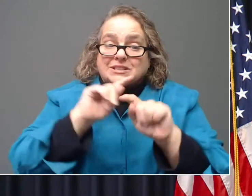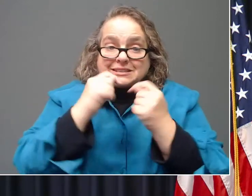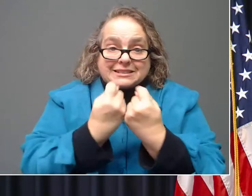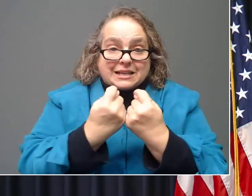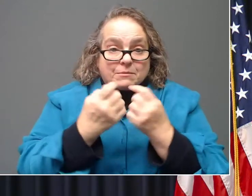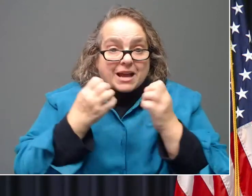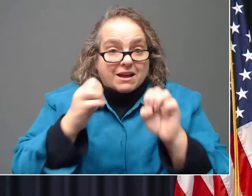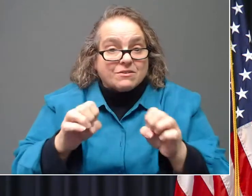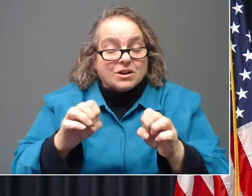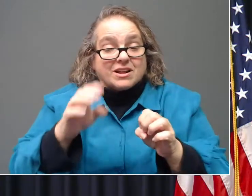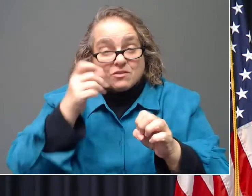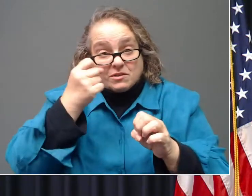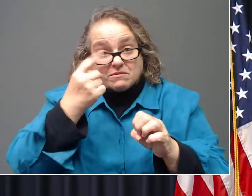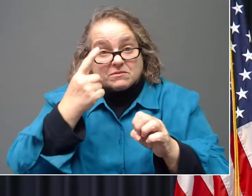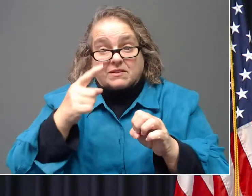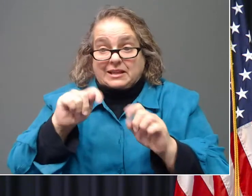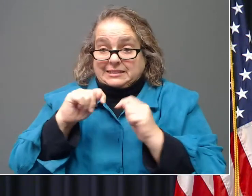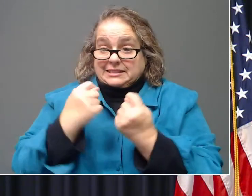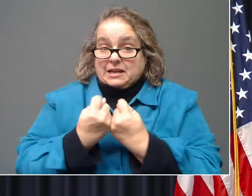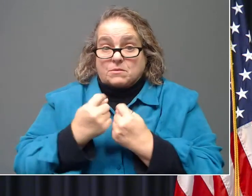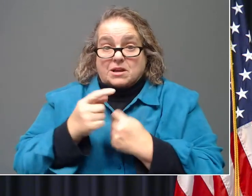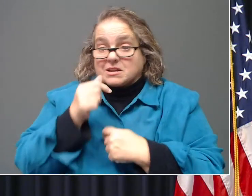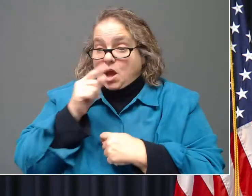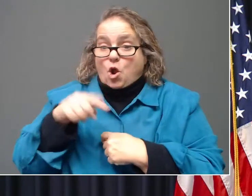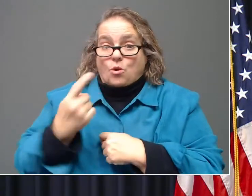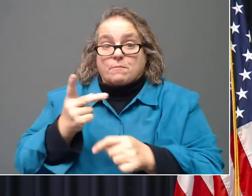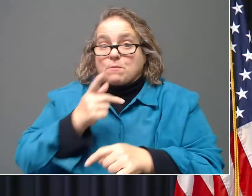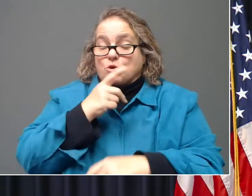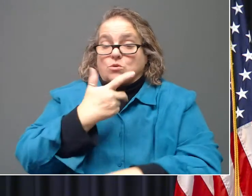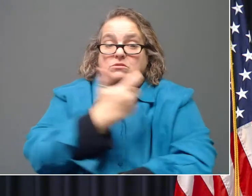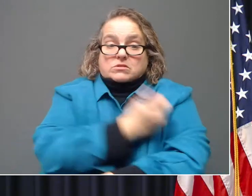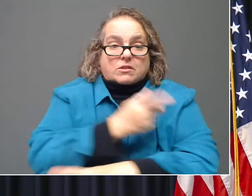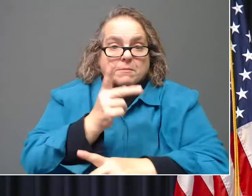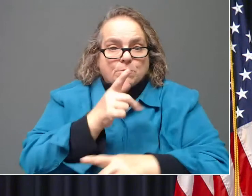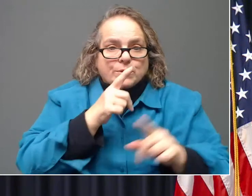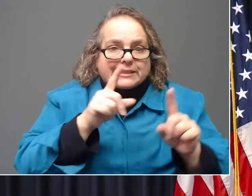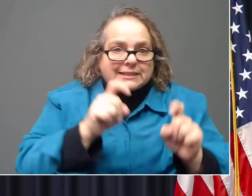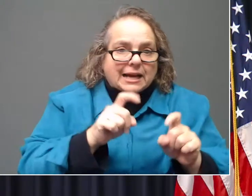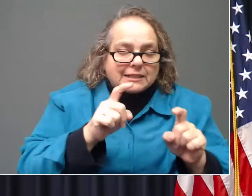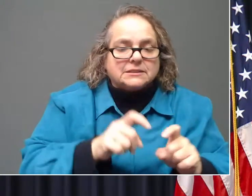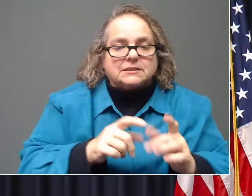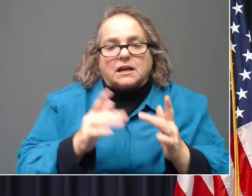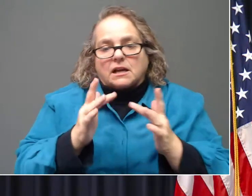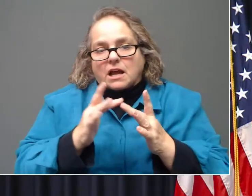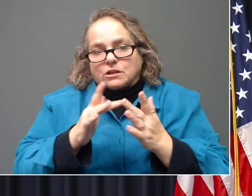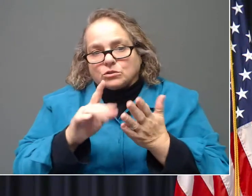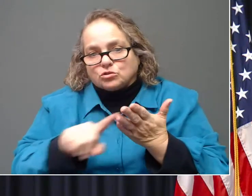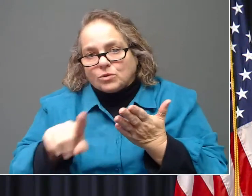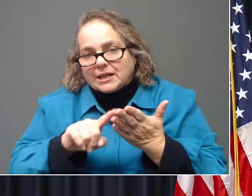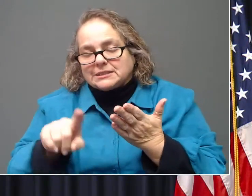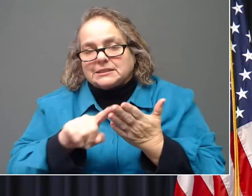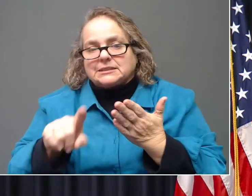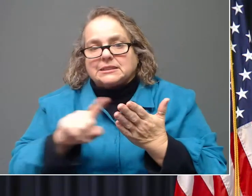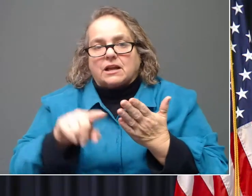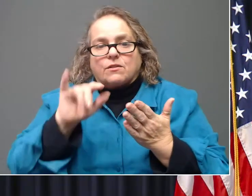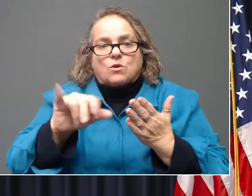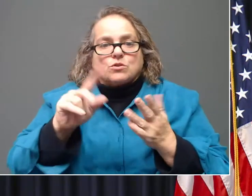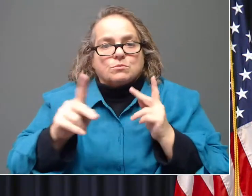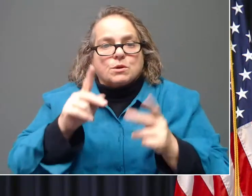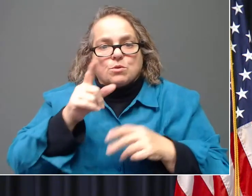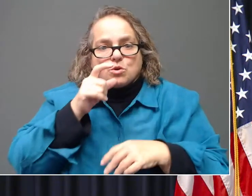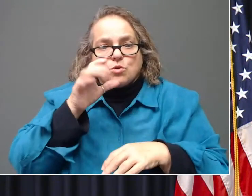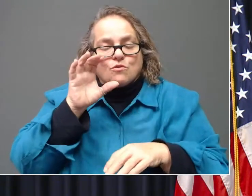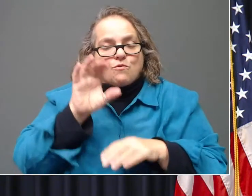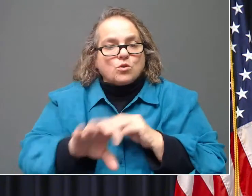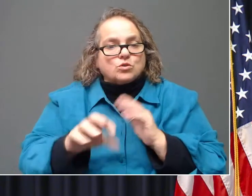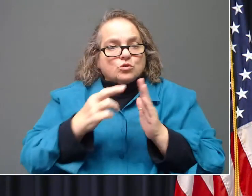than just those vaccinating. It's still those testing, those contact tracing, those enforcing the rules